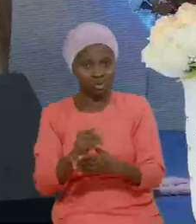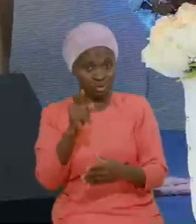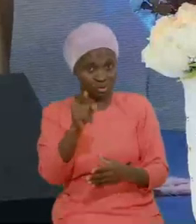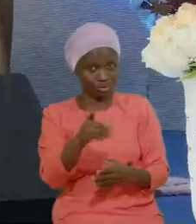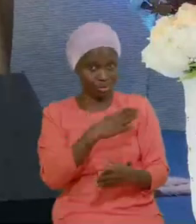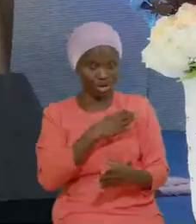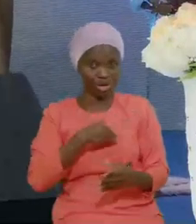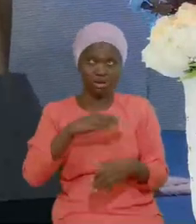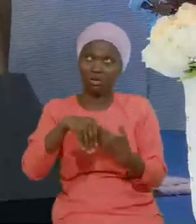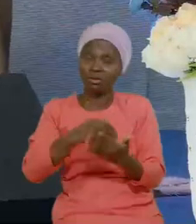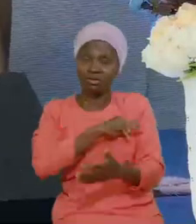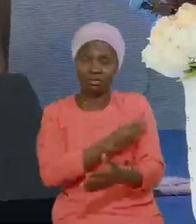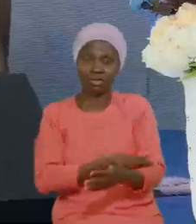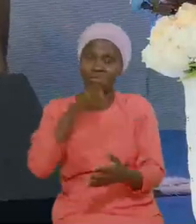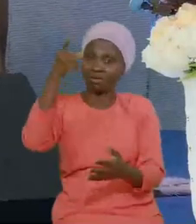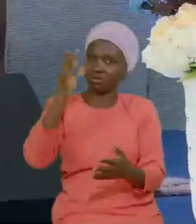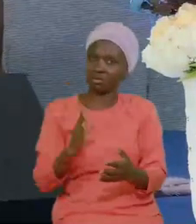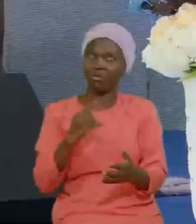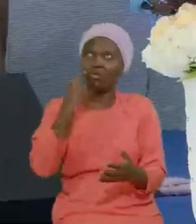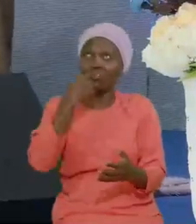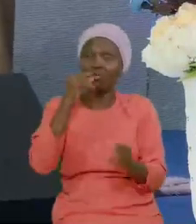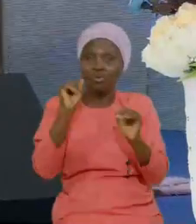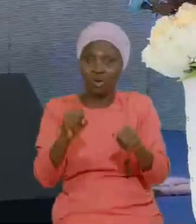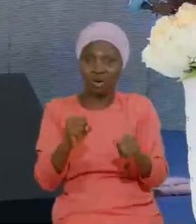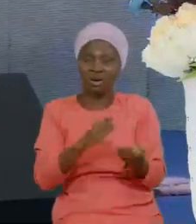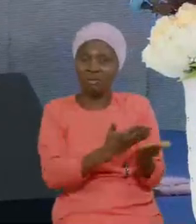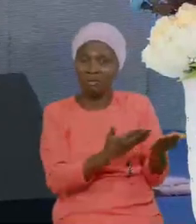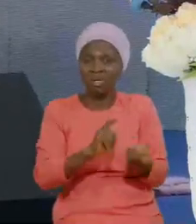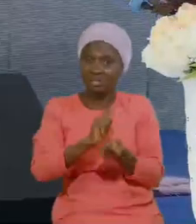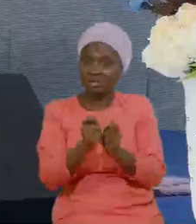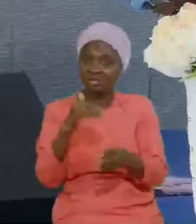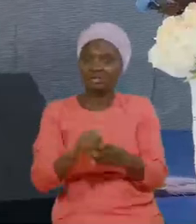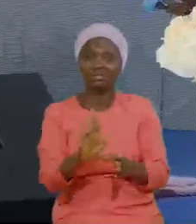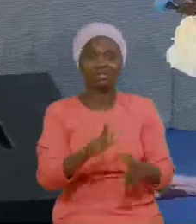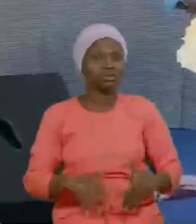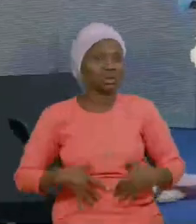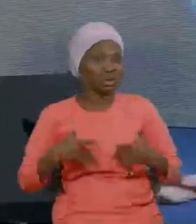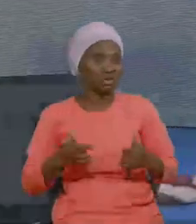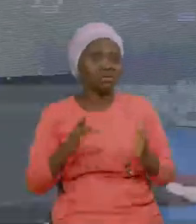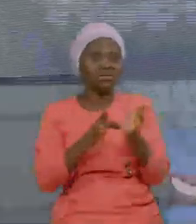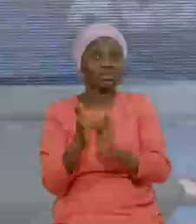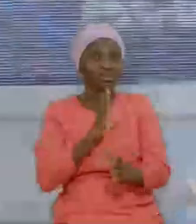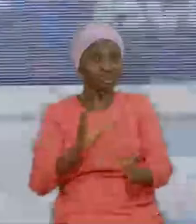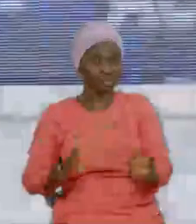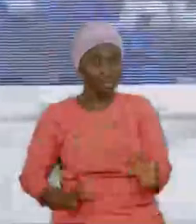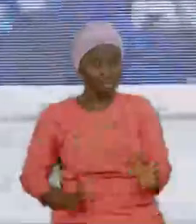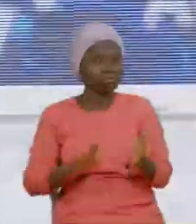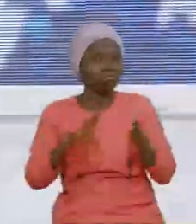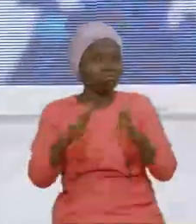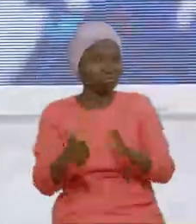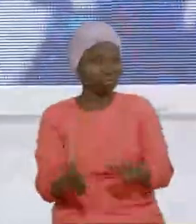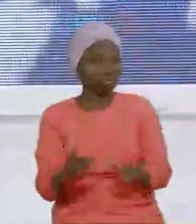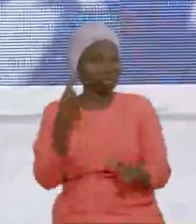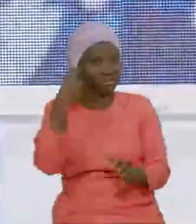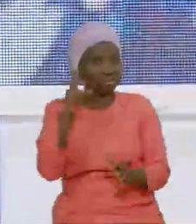the Almighty God, who can bring a change in your life. Jesus Christ died for you so